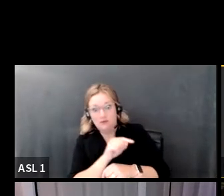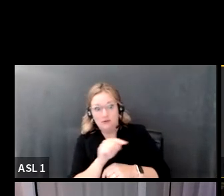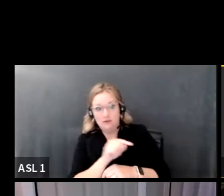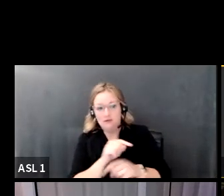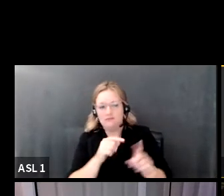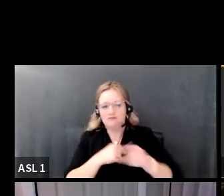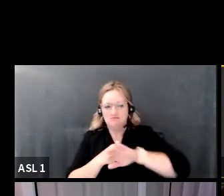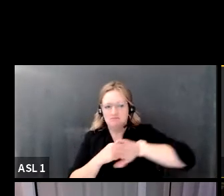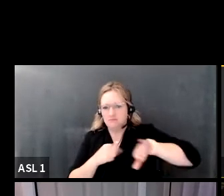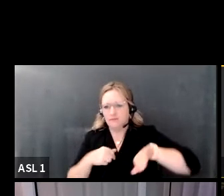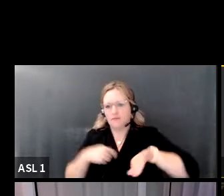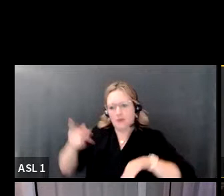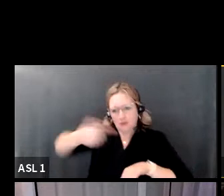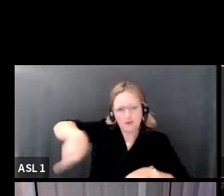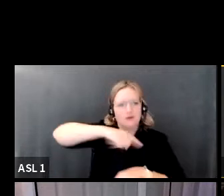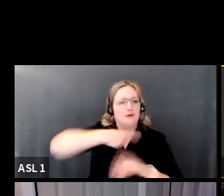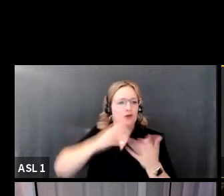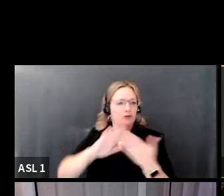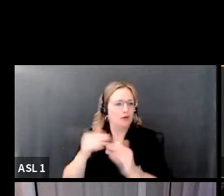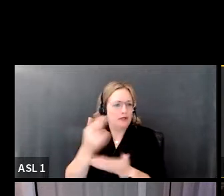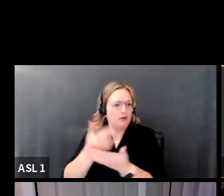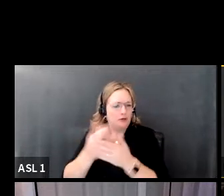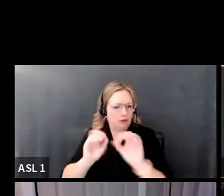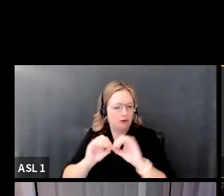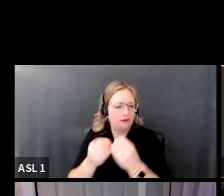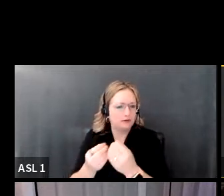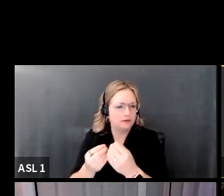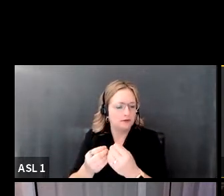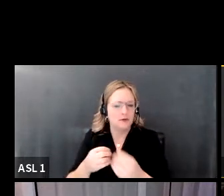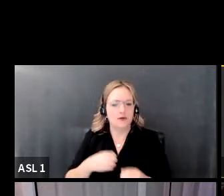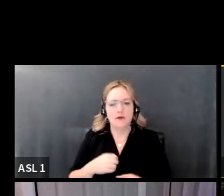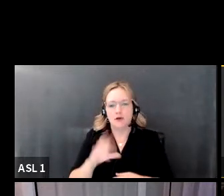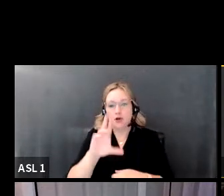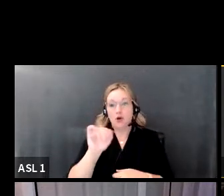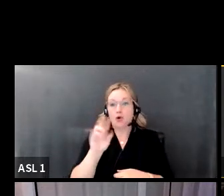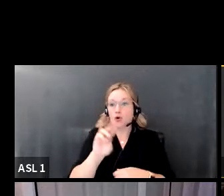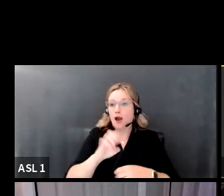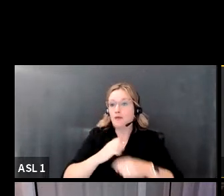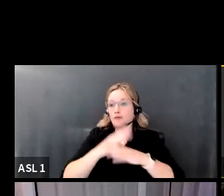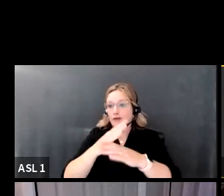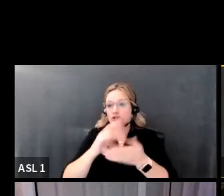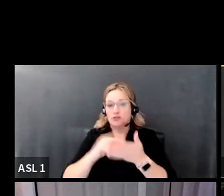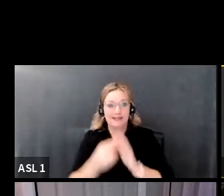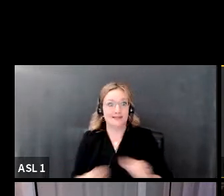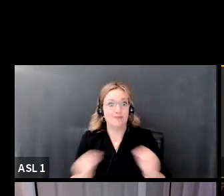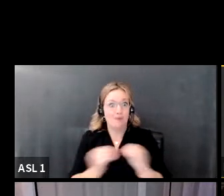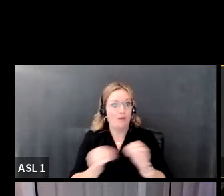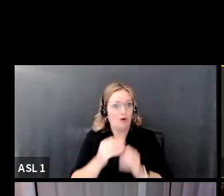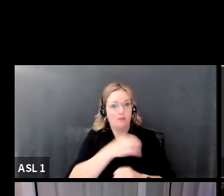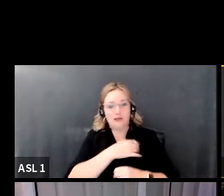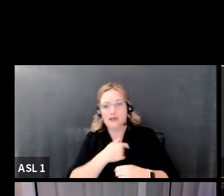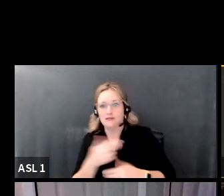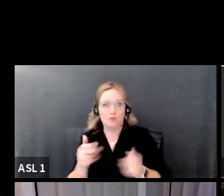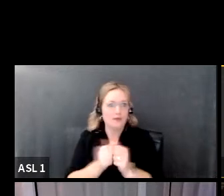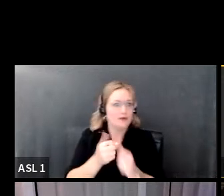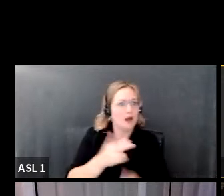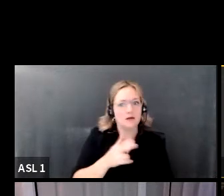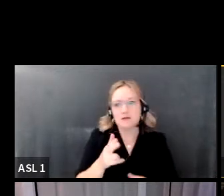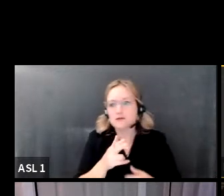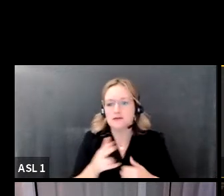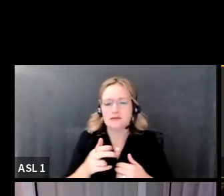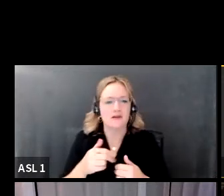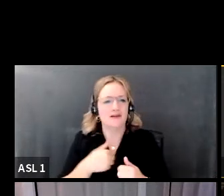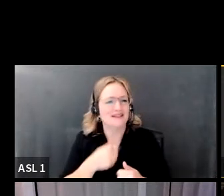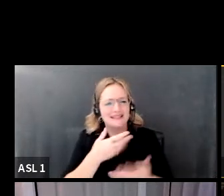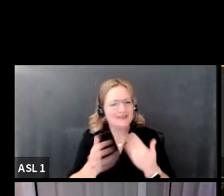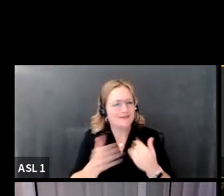resources instead crime prevention does not look like uniformed officers with guns even when those officers are more diverse more integrated into our